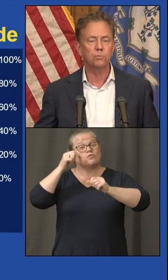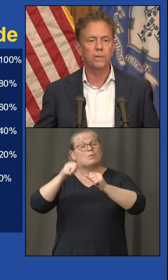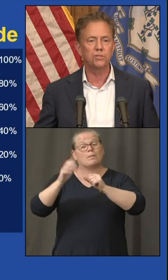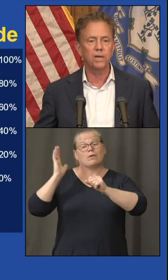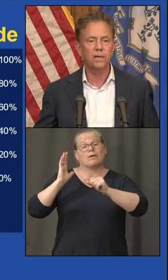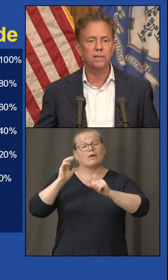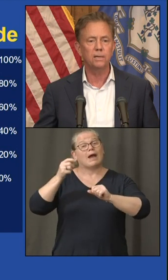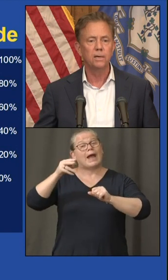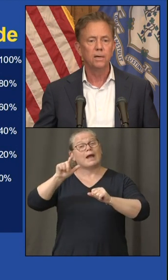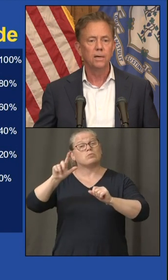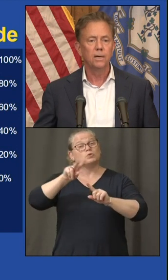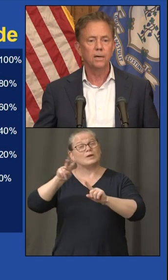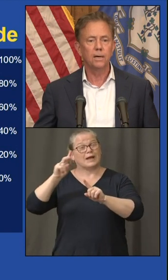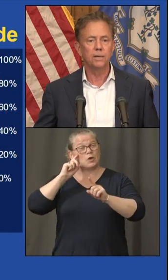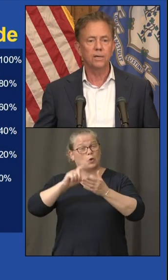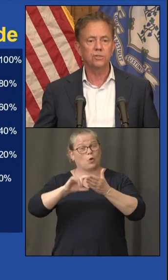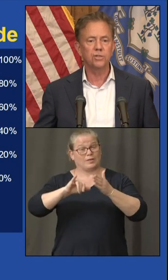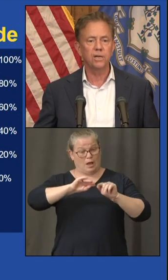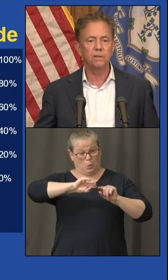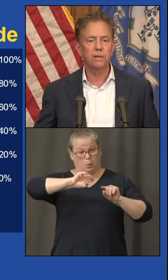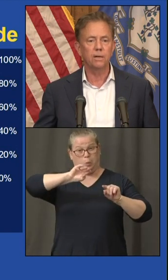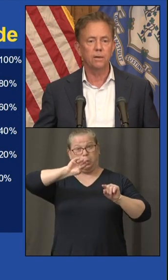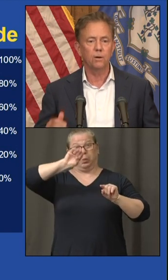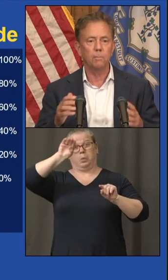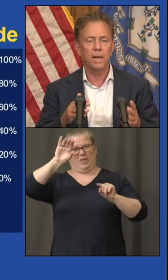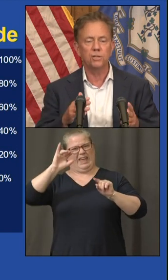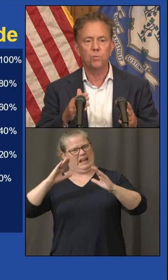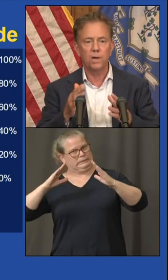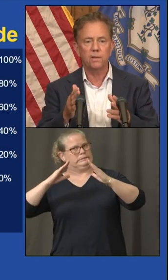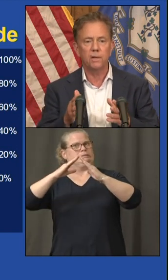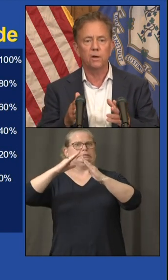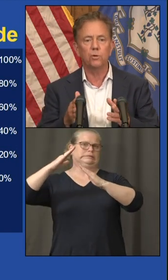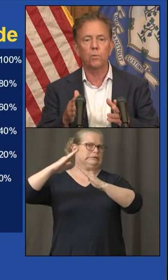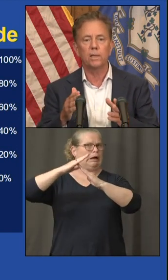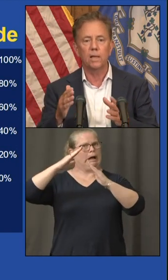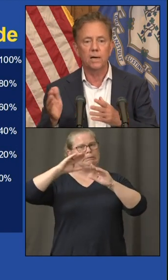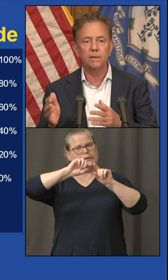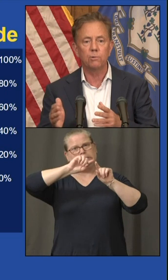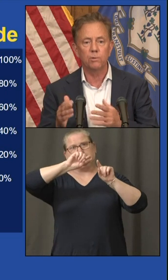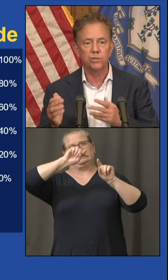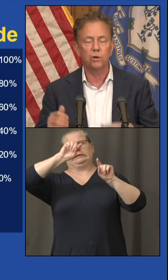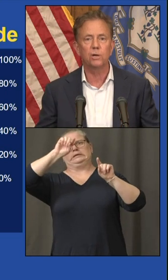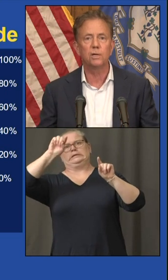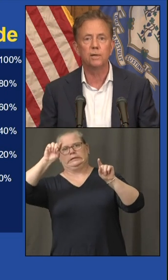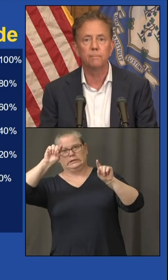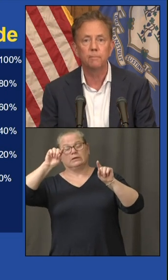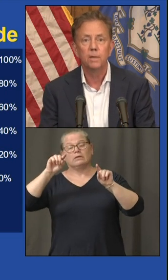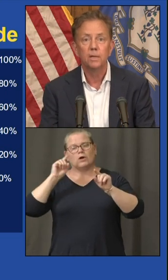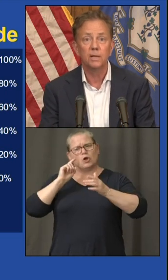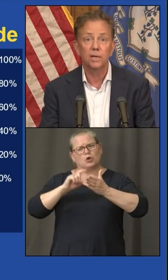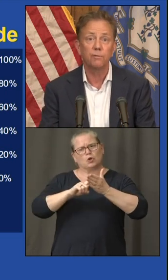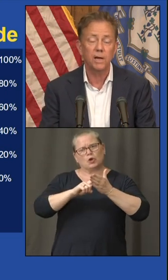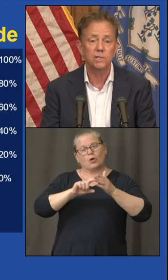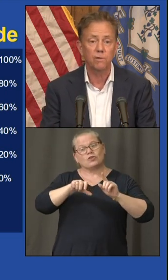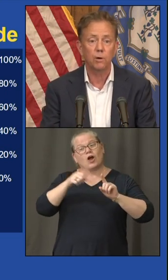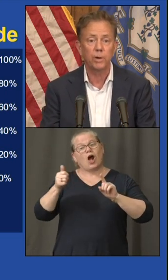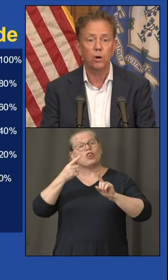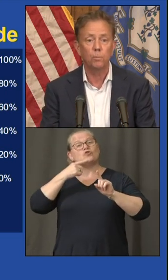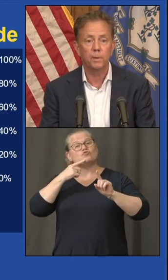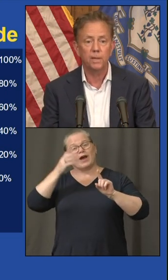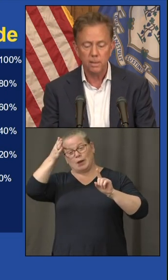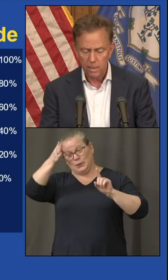April 22nd. You can see that on May 20th, that other red line where we started the next phase